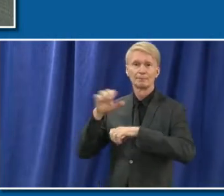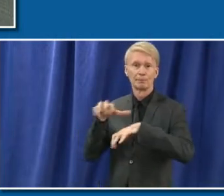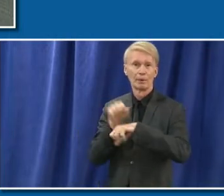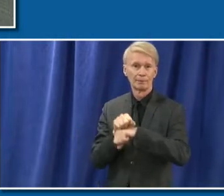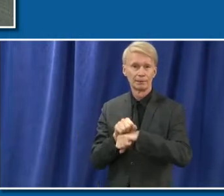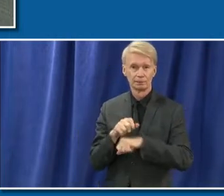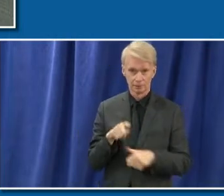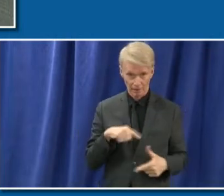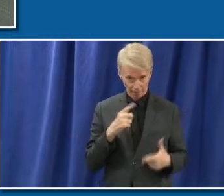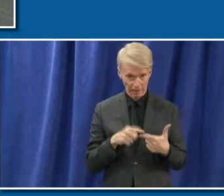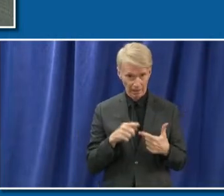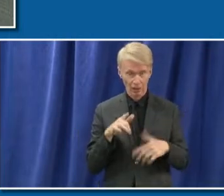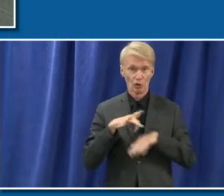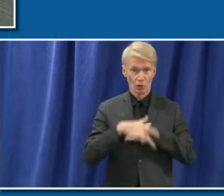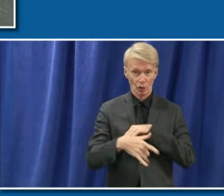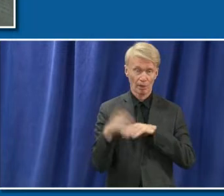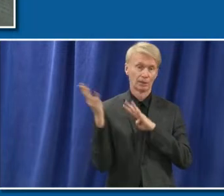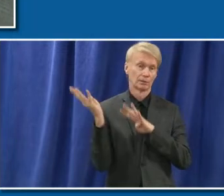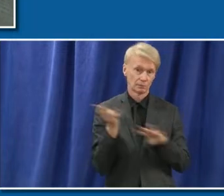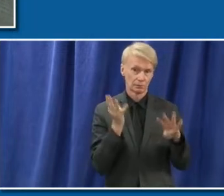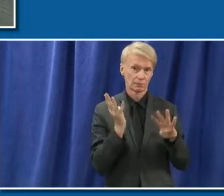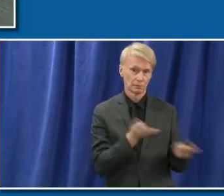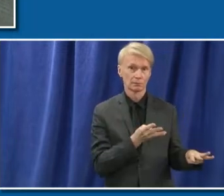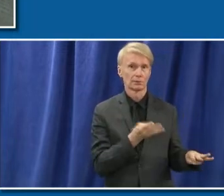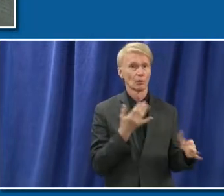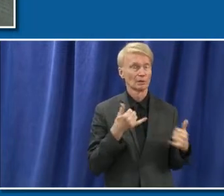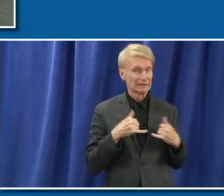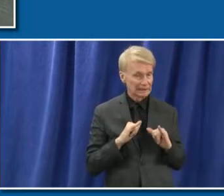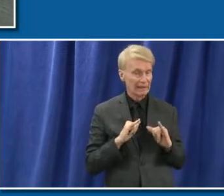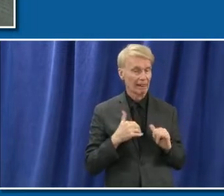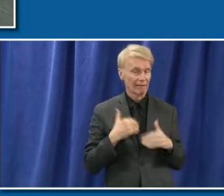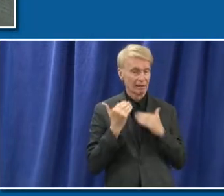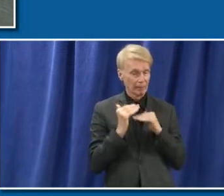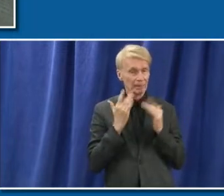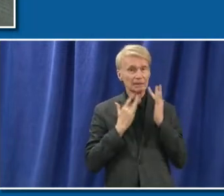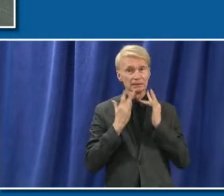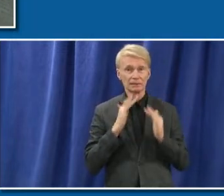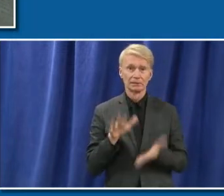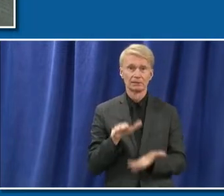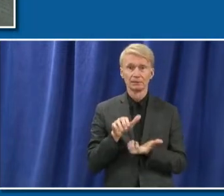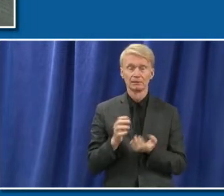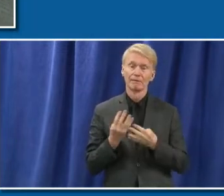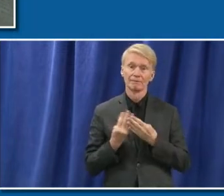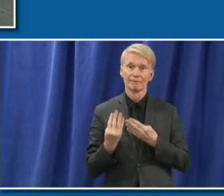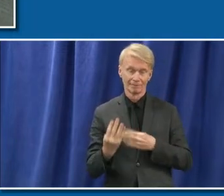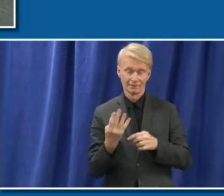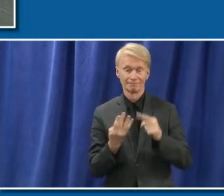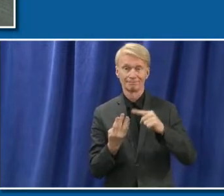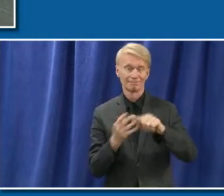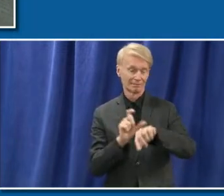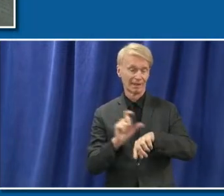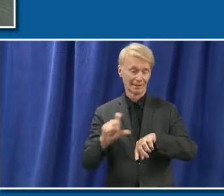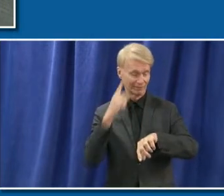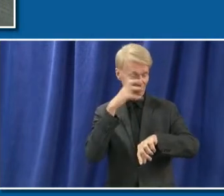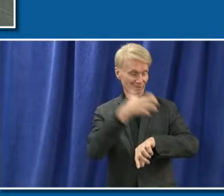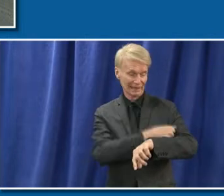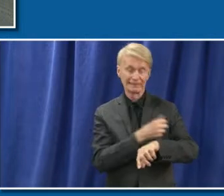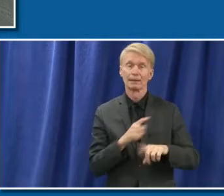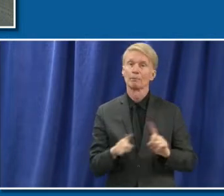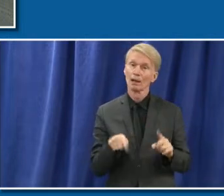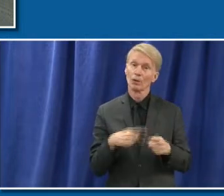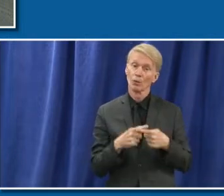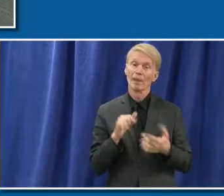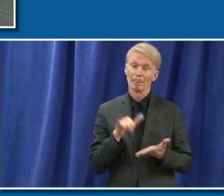this in the early stages as there's still limited supply of vaccine in the general marketplace. But we are very optimistic as